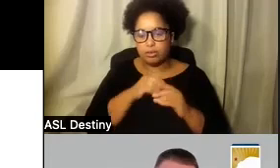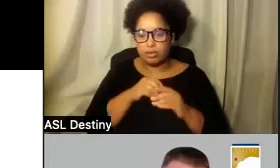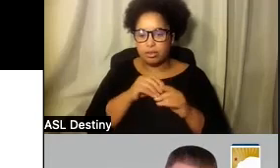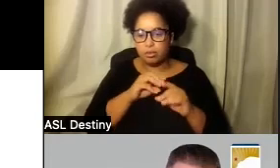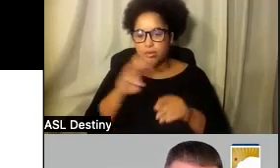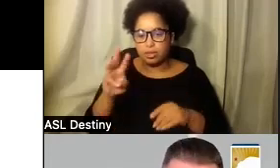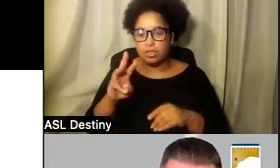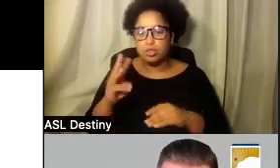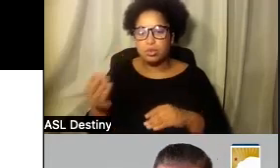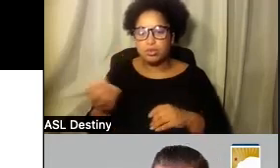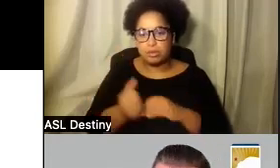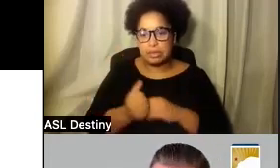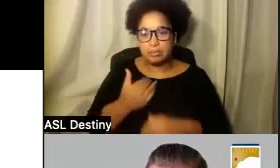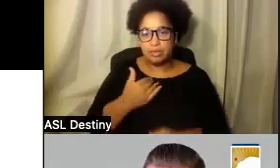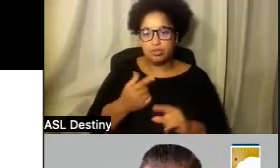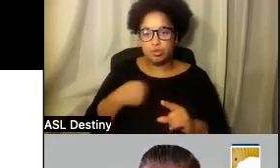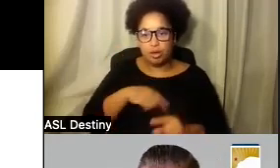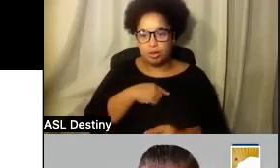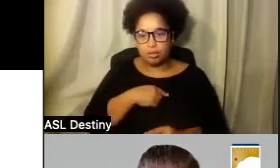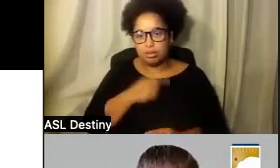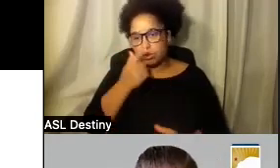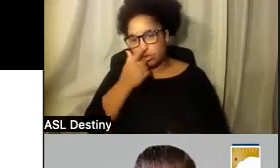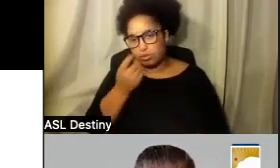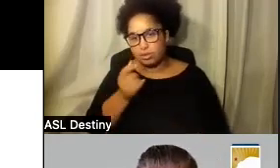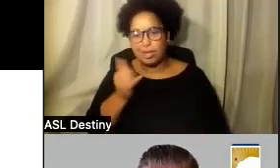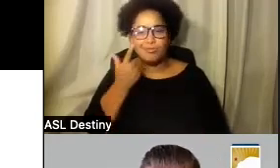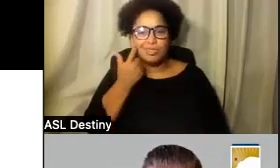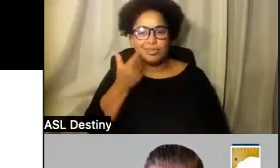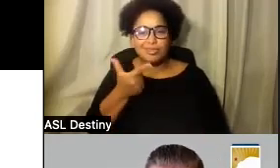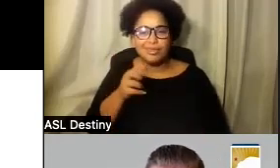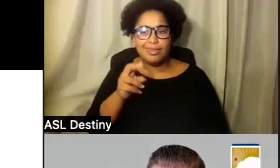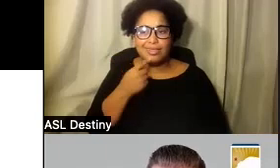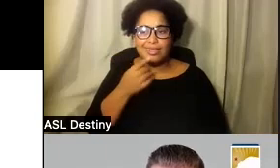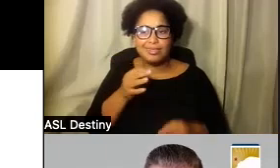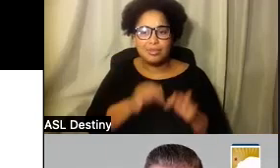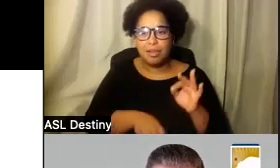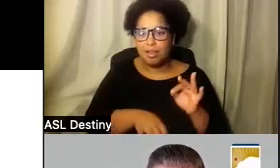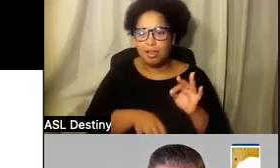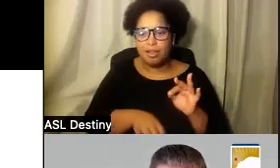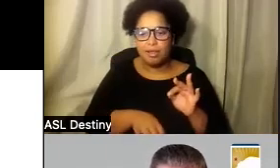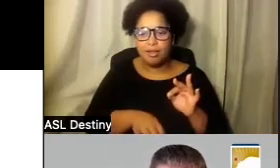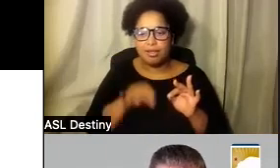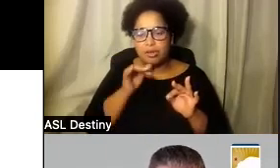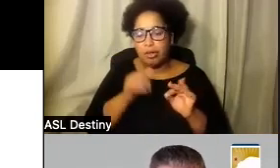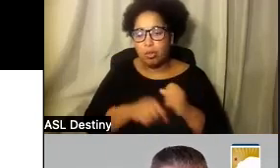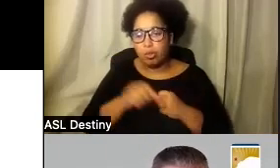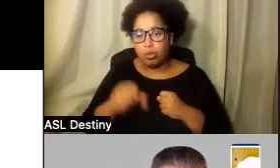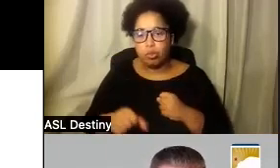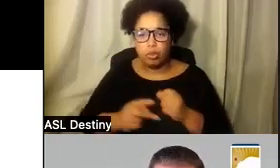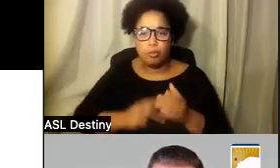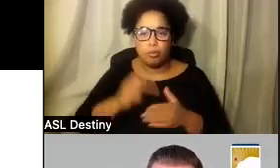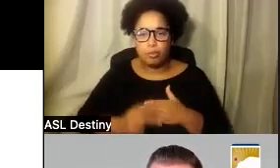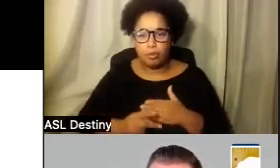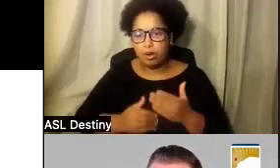of interest to us. And like Glenn had mentioned, very simple. It's not an exhaustive effort.